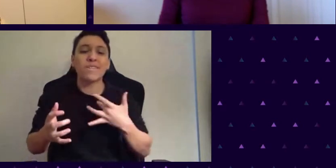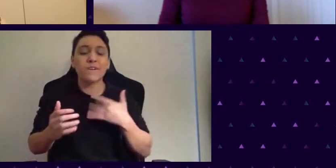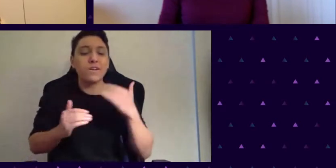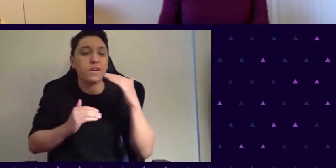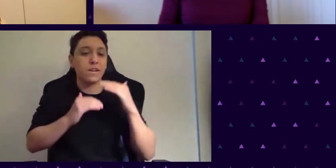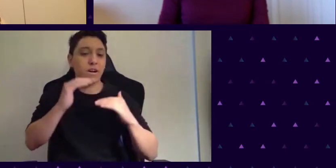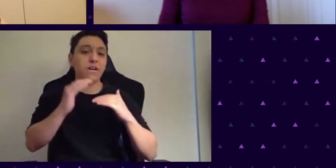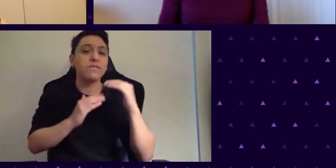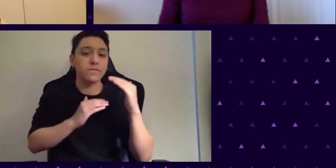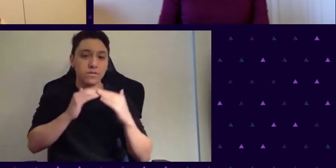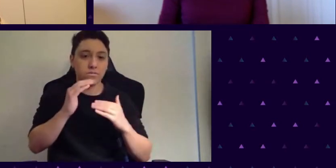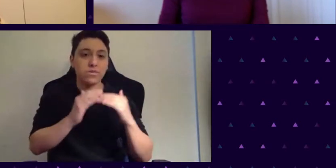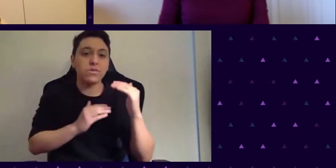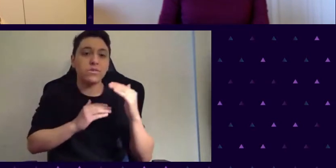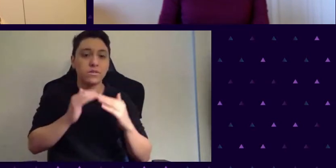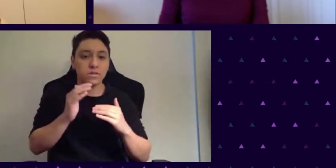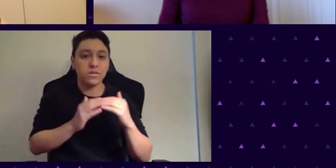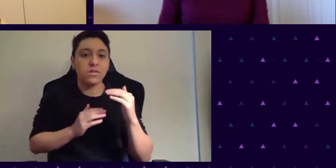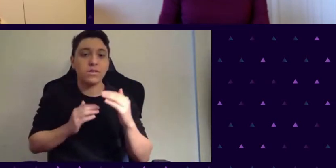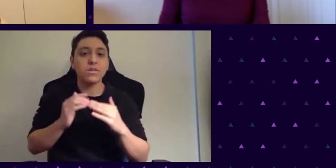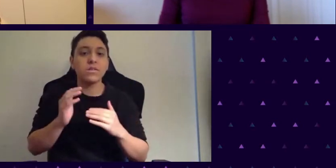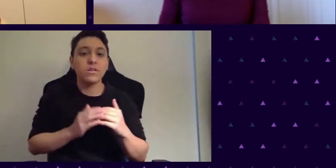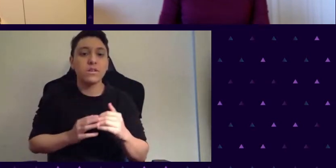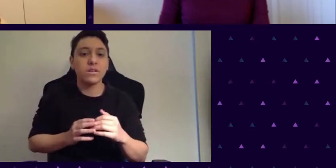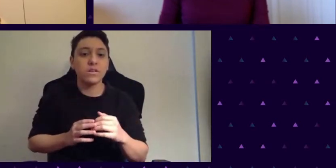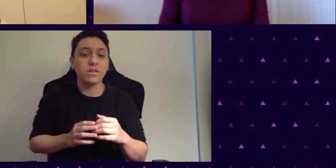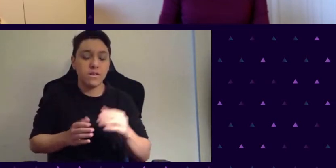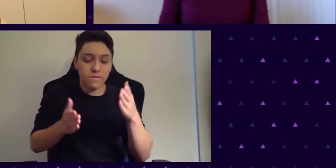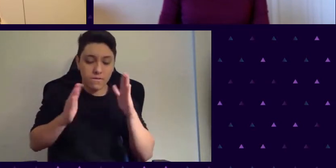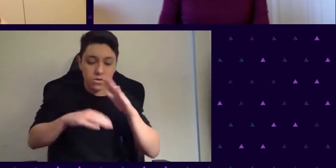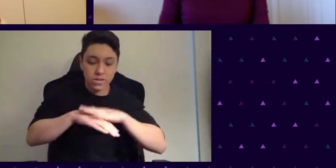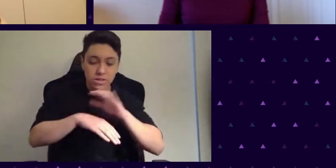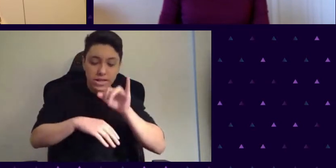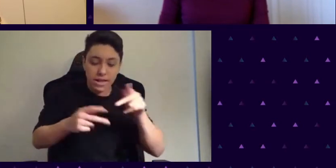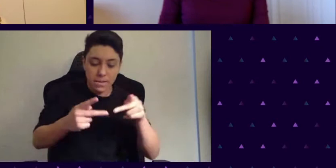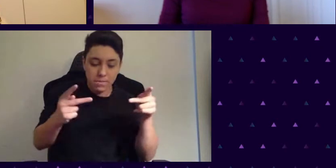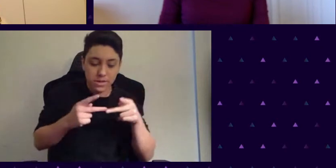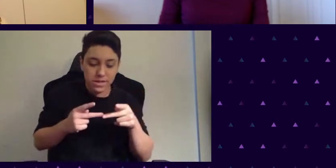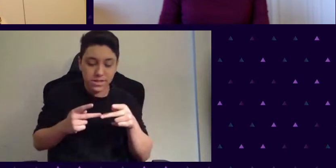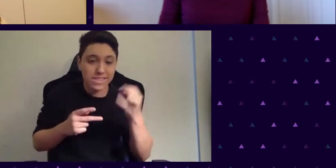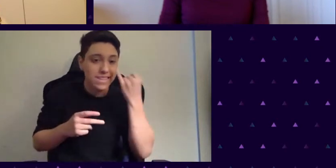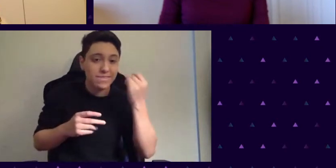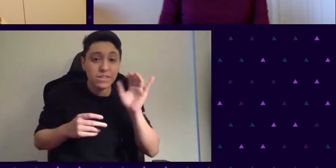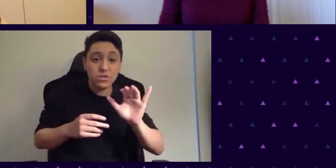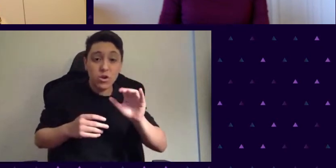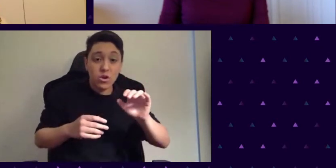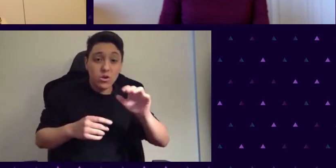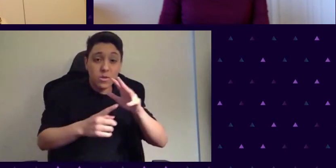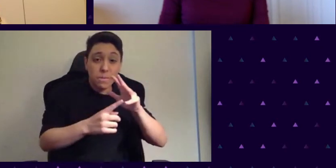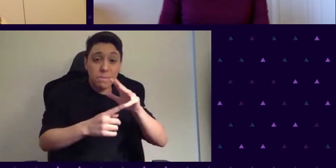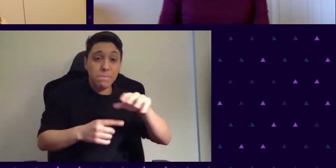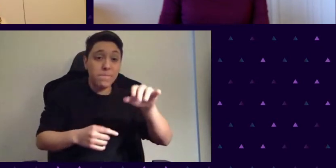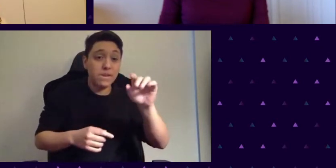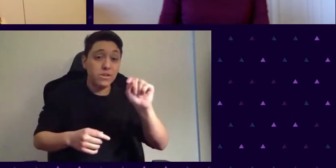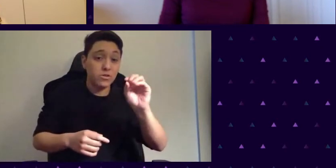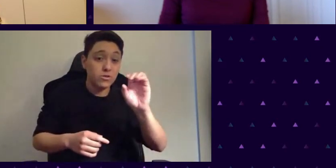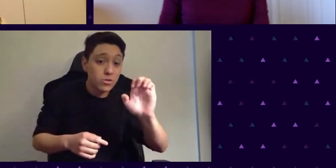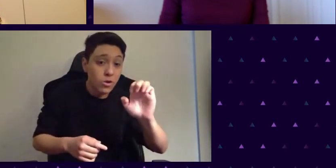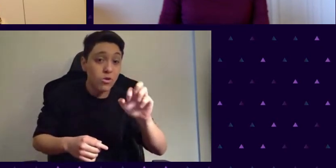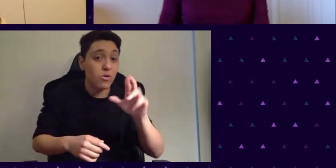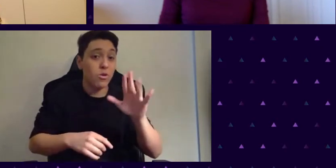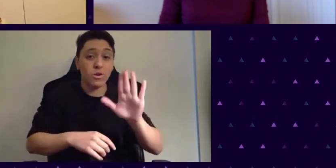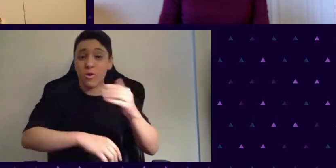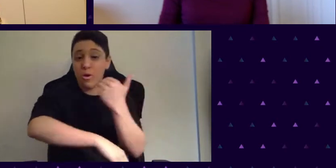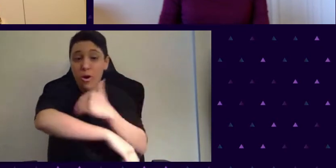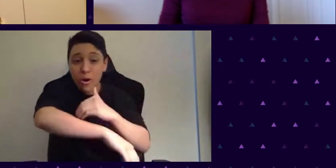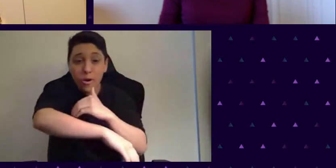place that you can feel and you can stay with, whether it's your pinky toe or your arm, your